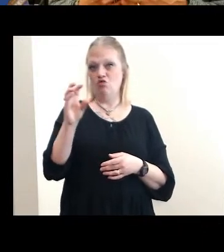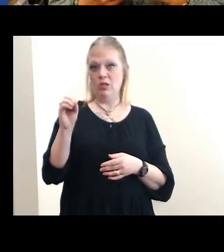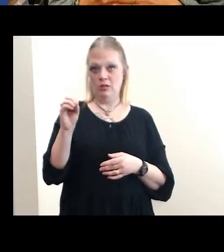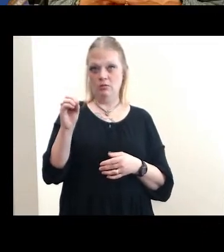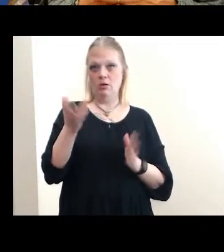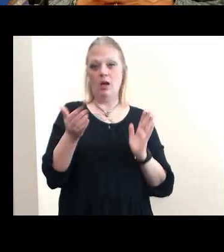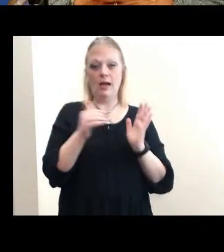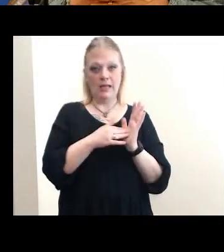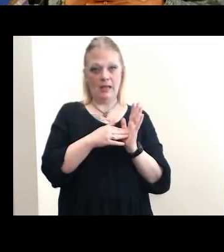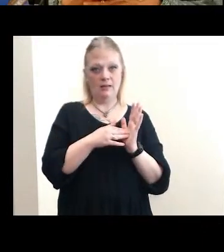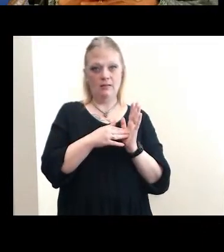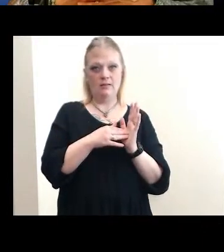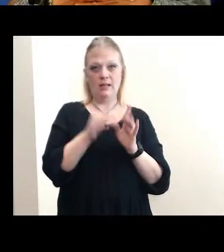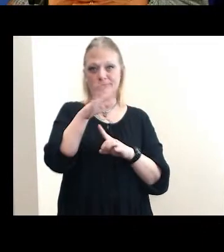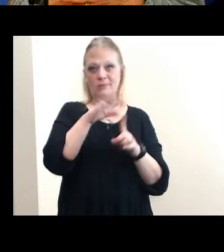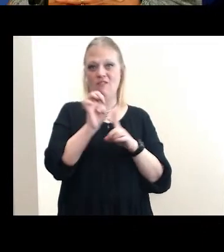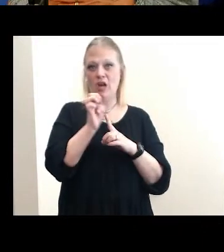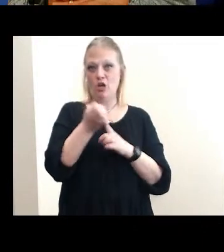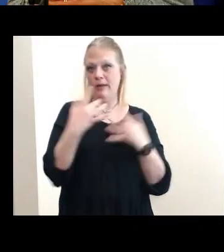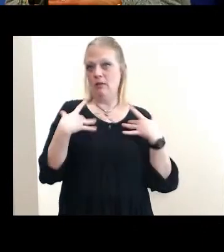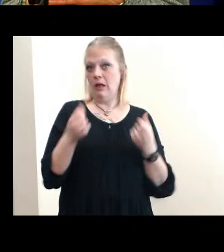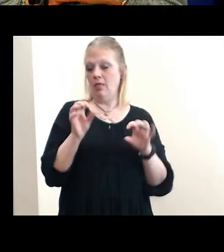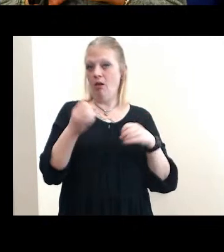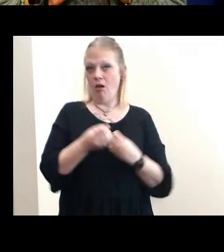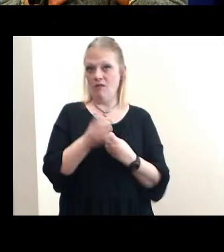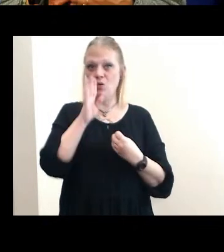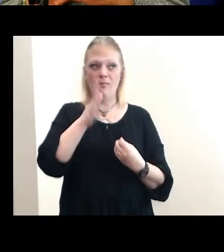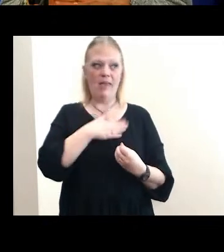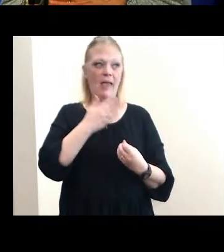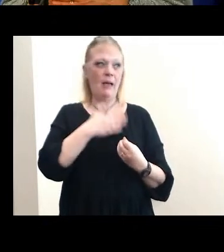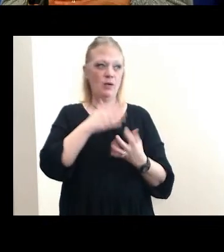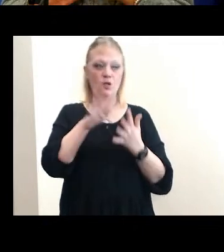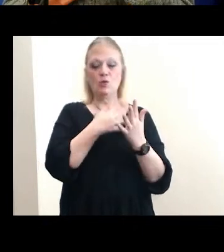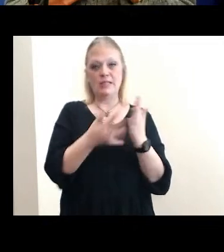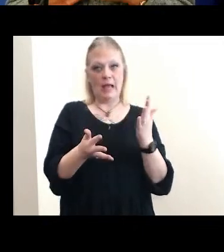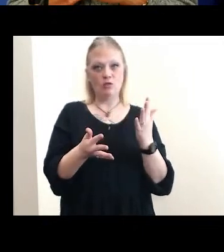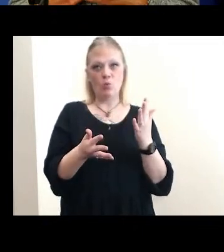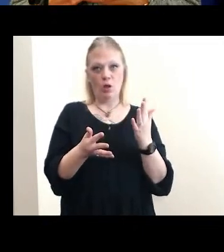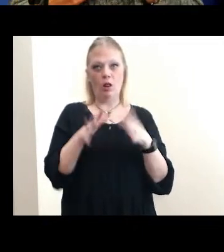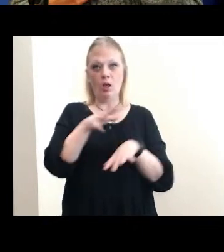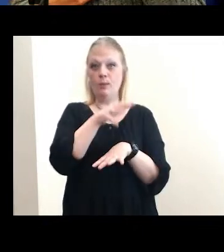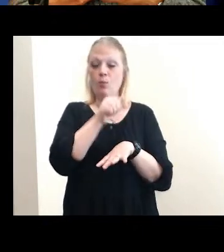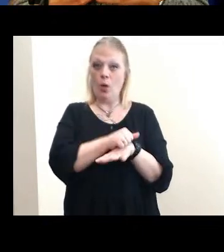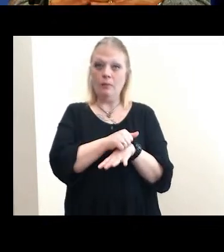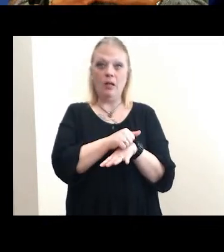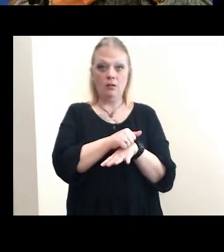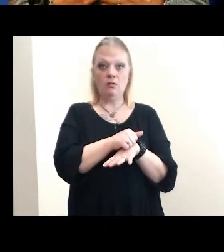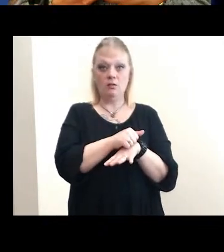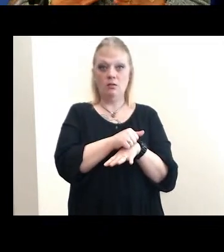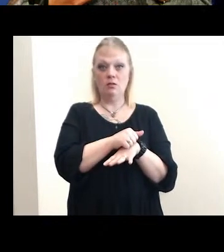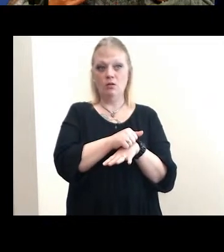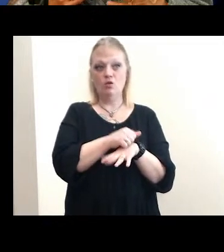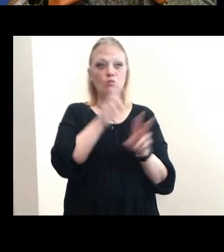716-961-6800, again, our environmental health office, and we will be happy to schedule an appointment to walk through your facilities and make sure